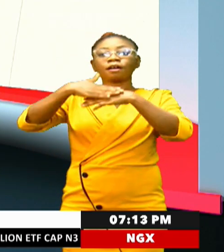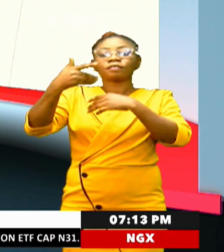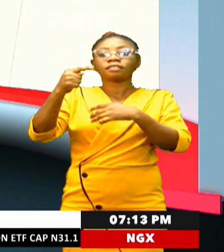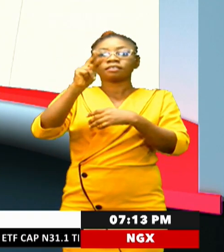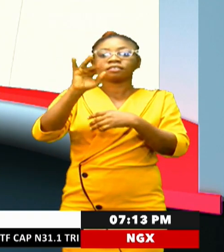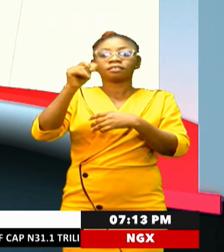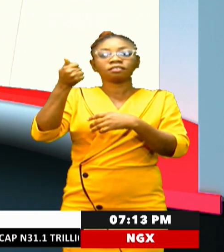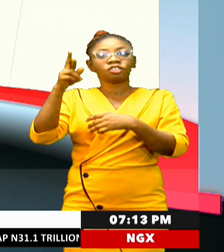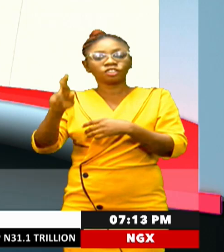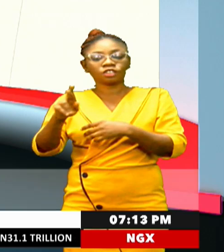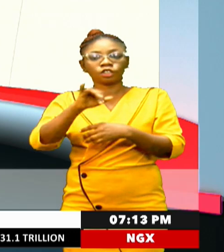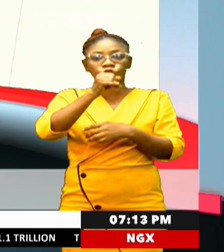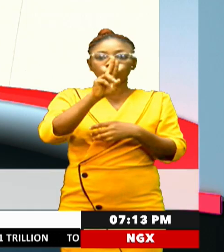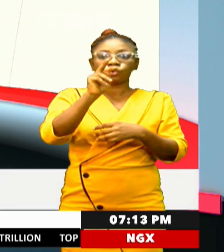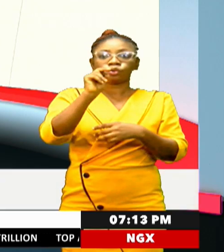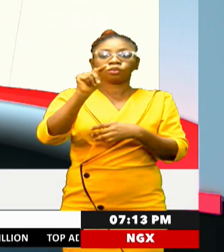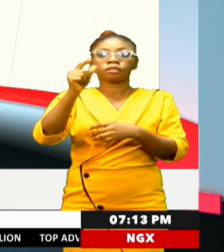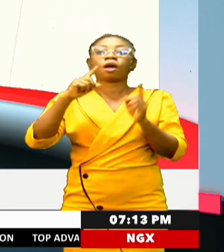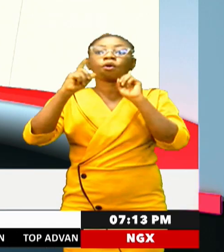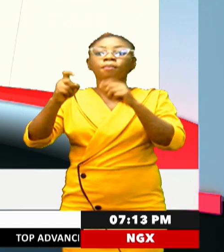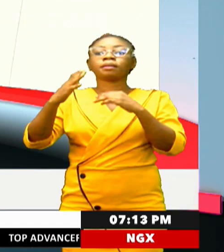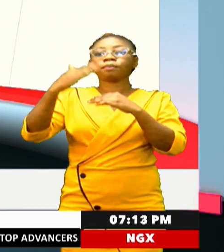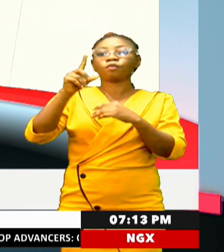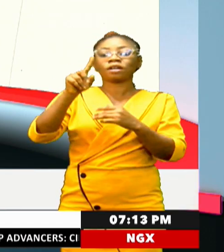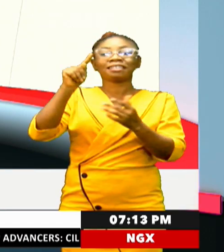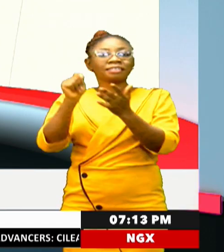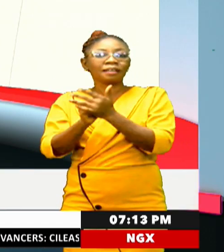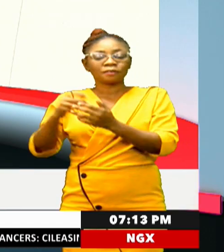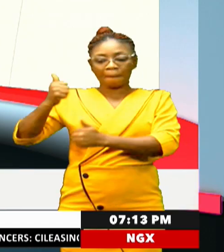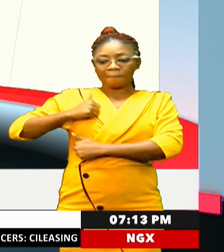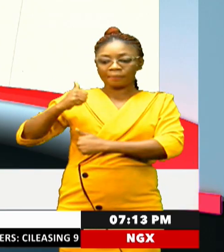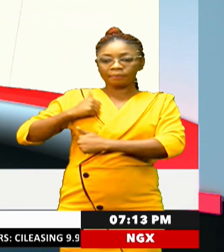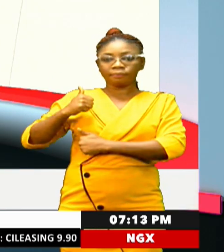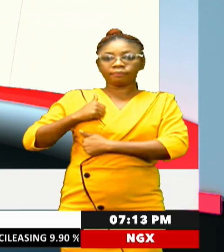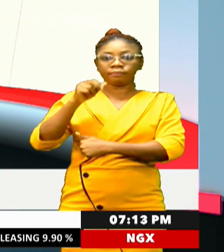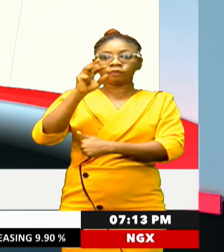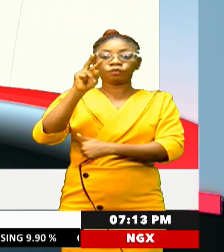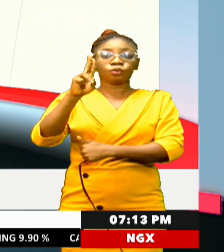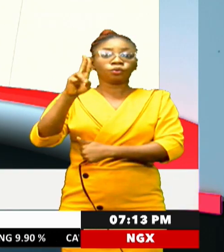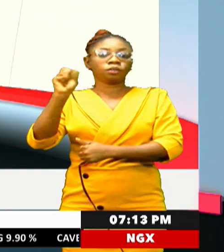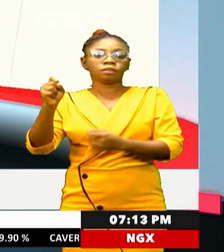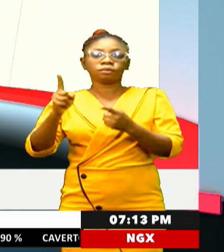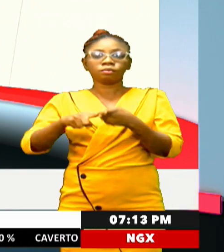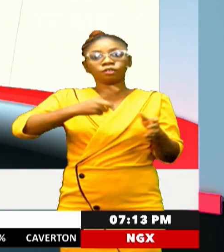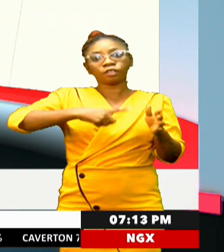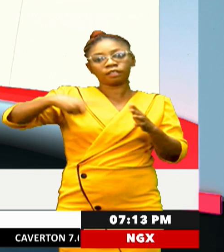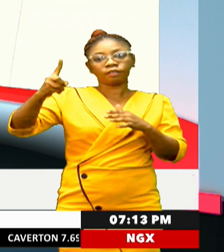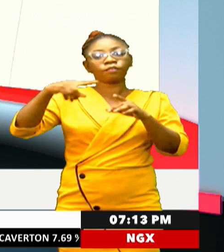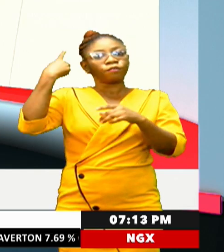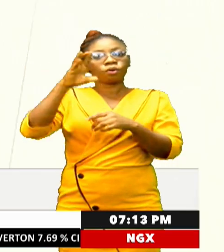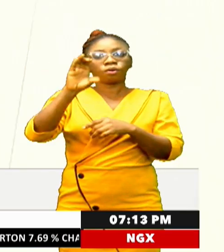ruling junta ordered nearly 1,000 U.S. military personnel to leave following a coup last year.